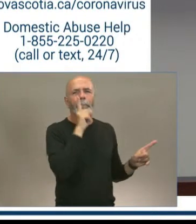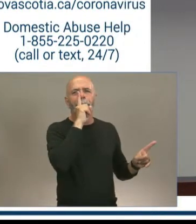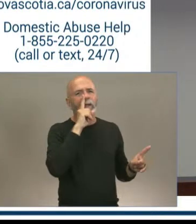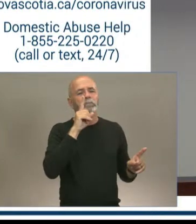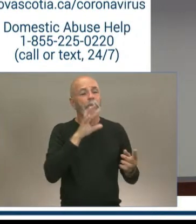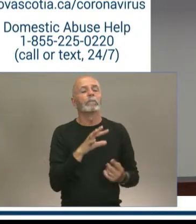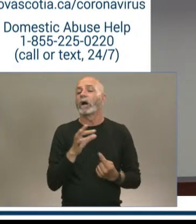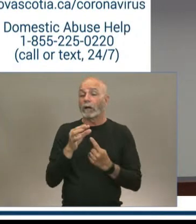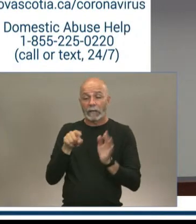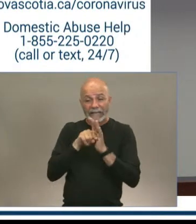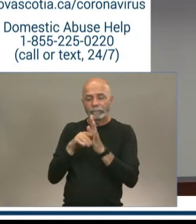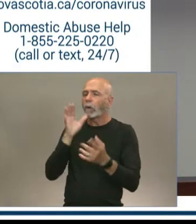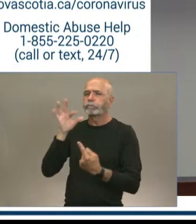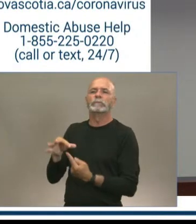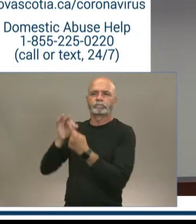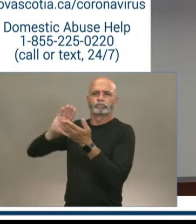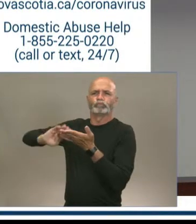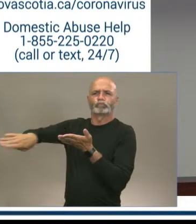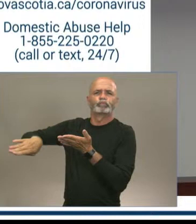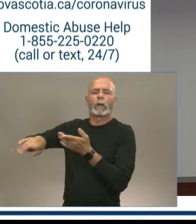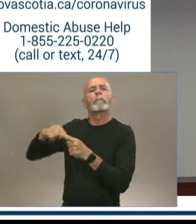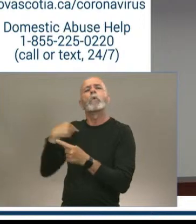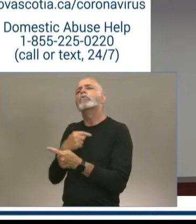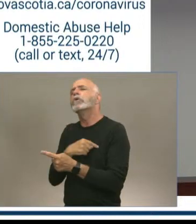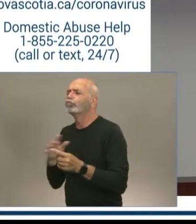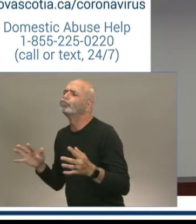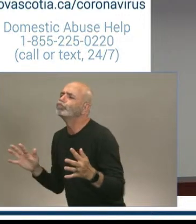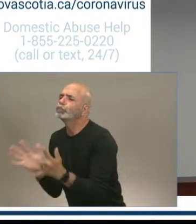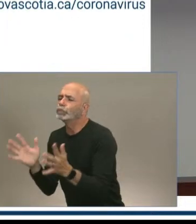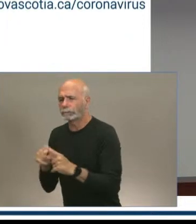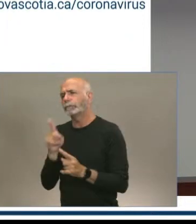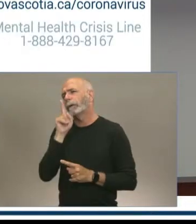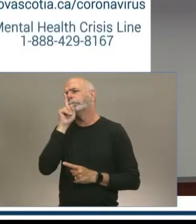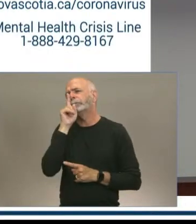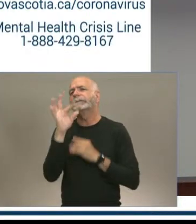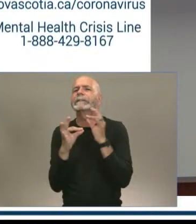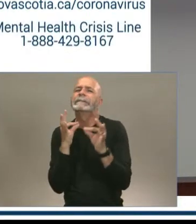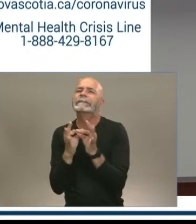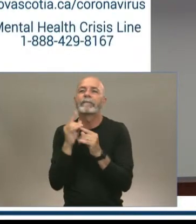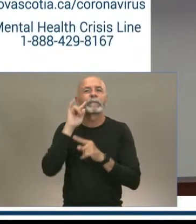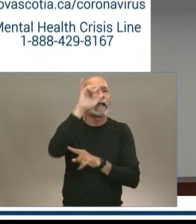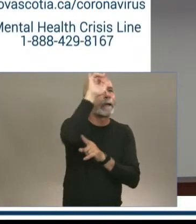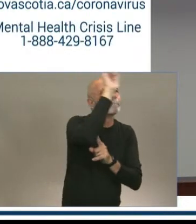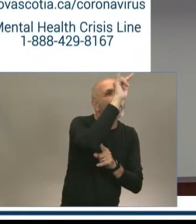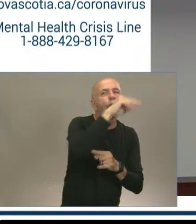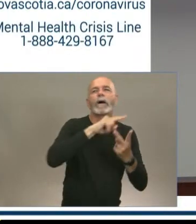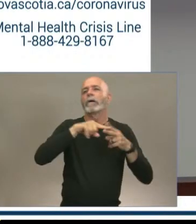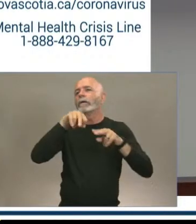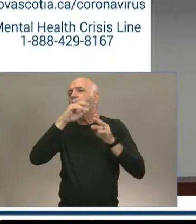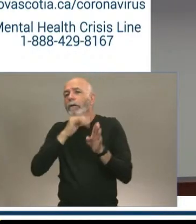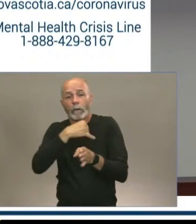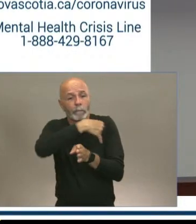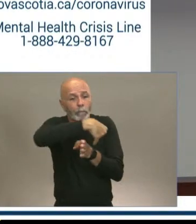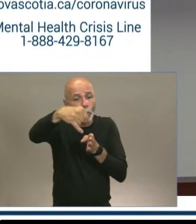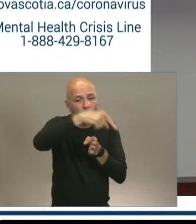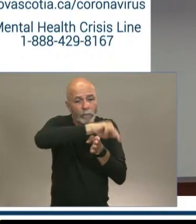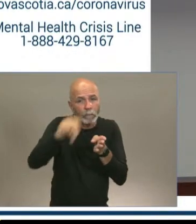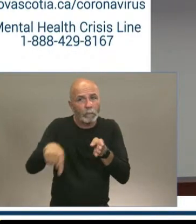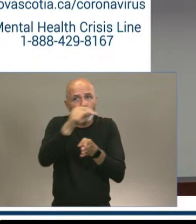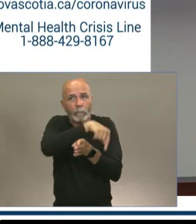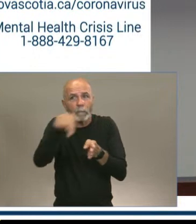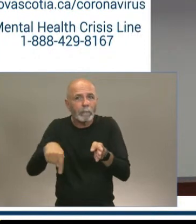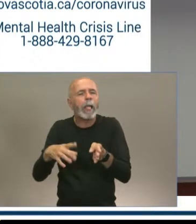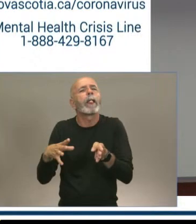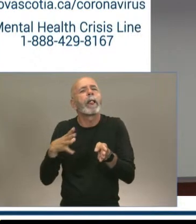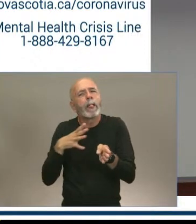to get tested when you come in, whether it's the testing at the airport if you're flying in, when you come across the land border. We have lots of